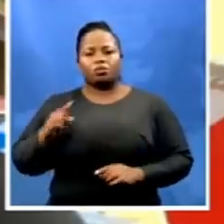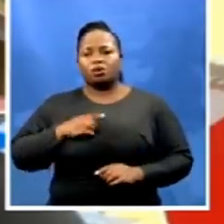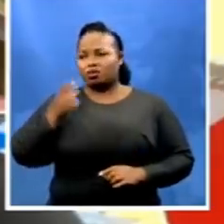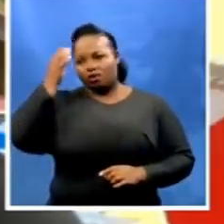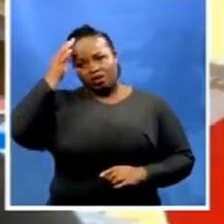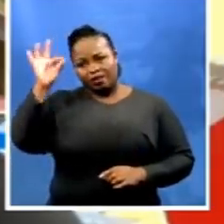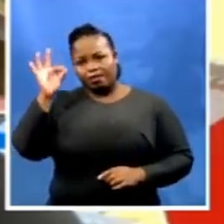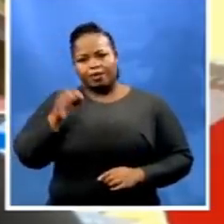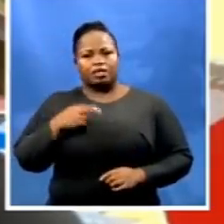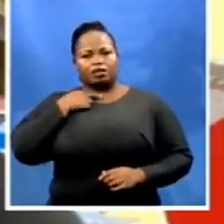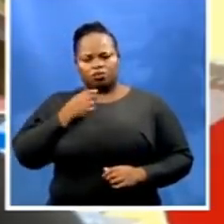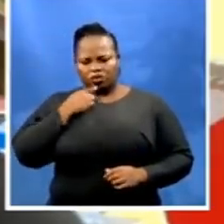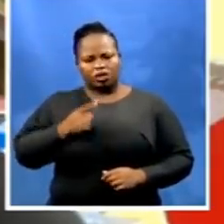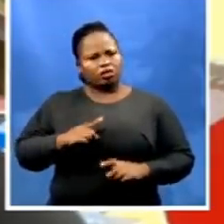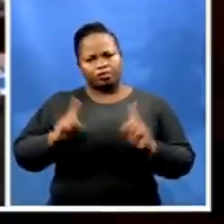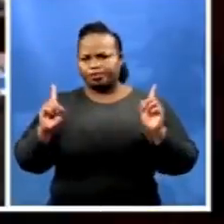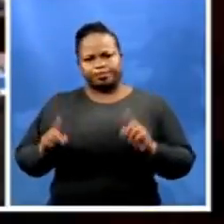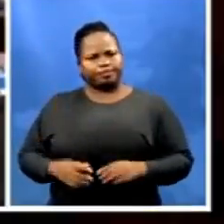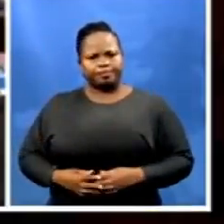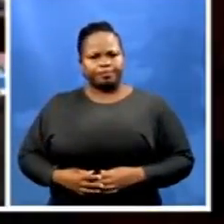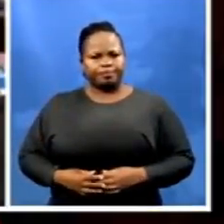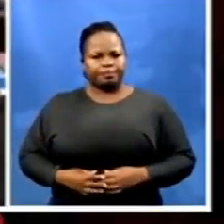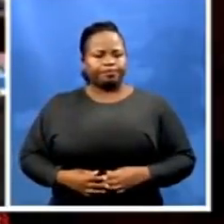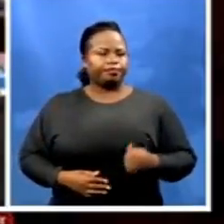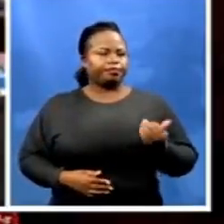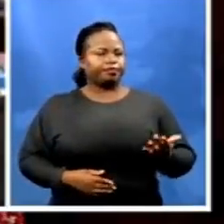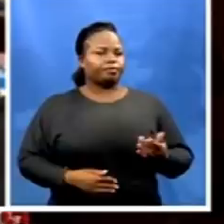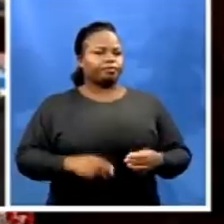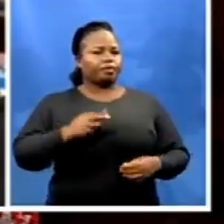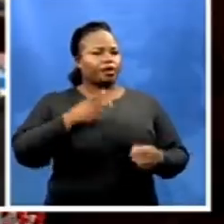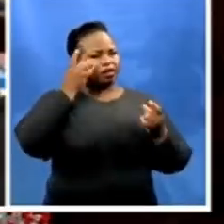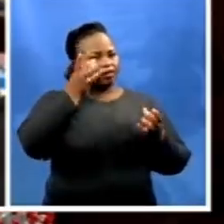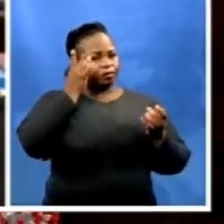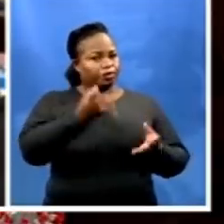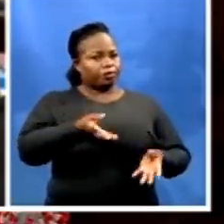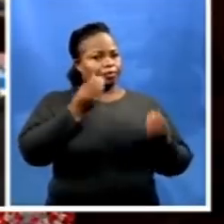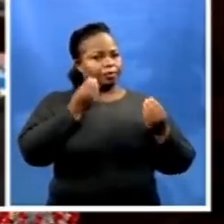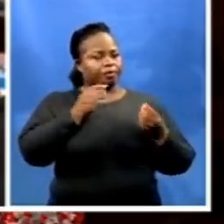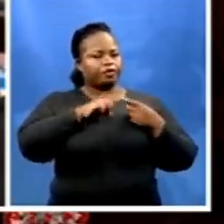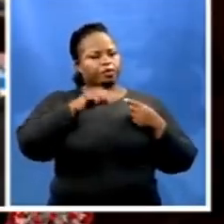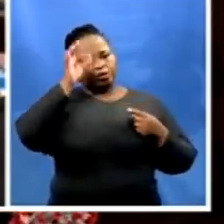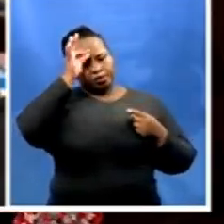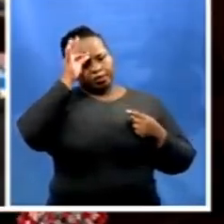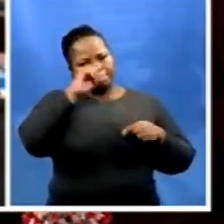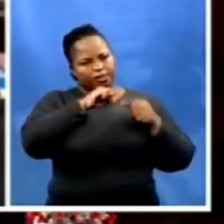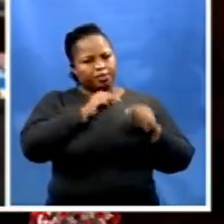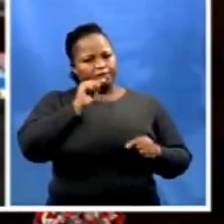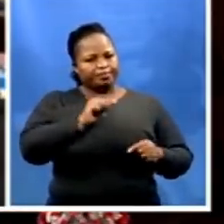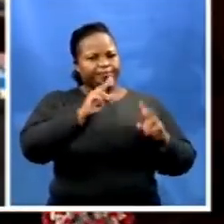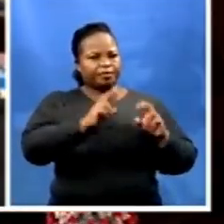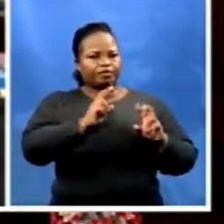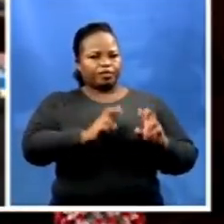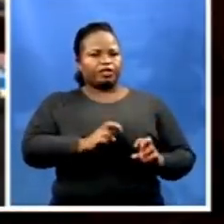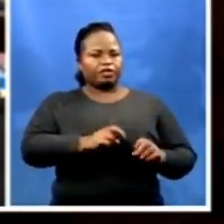playgrounds. What sort of information are you getting from the police with regards to the investigations about this